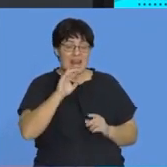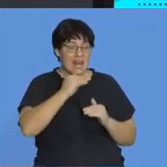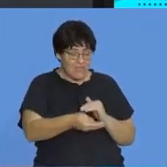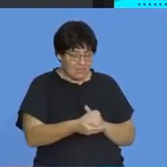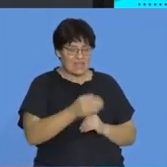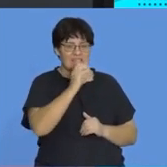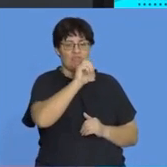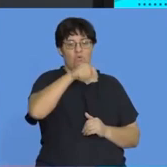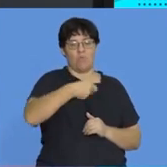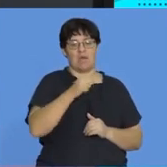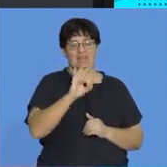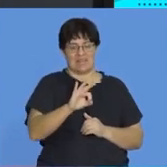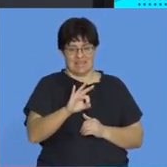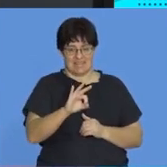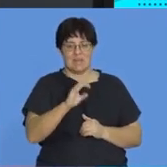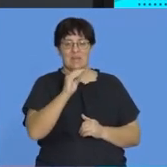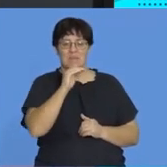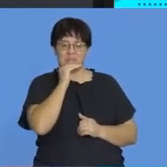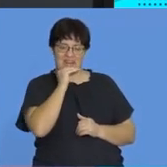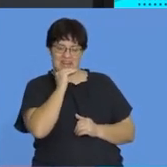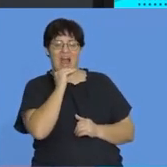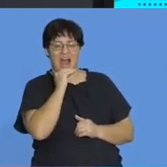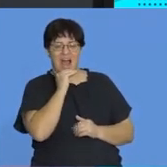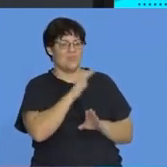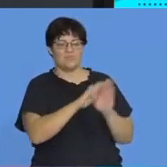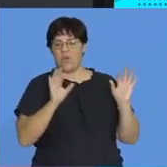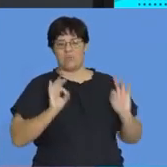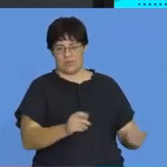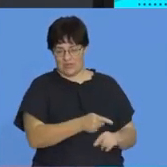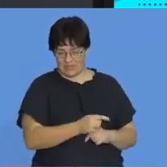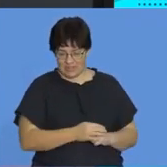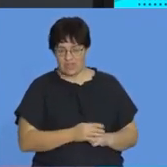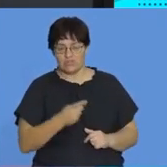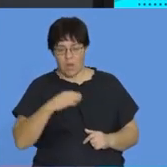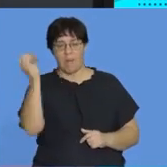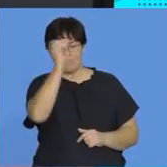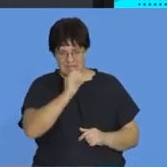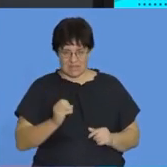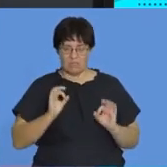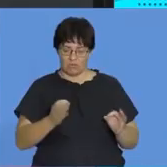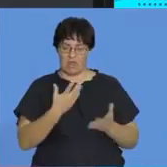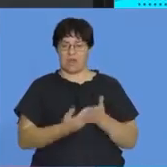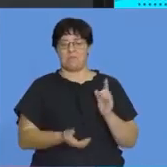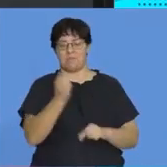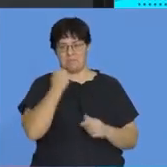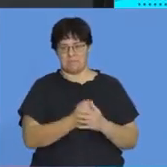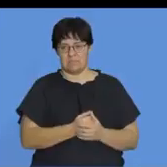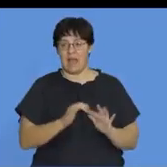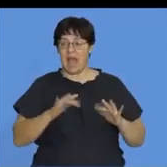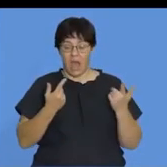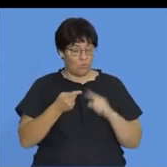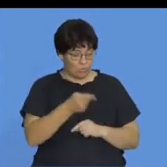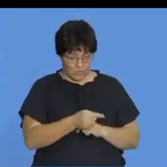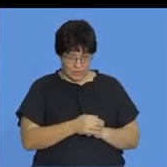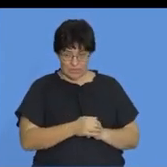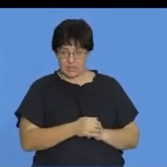is the impurity. Okay, so we can, in a way, get to a point where we are able to determine the percentage purity, right? So how